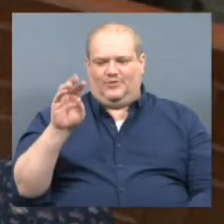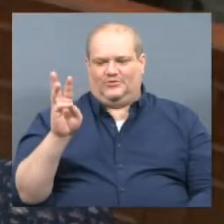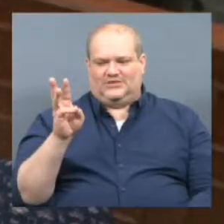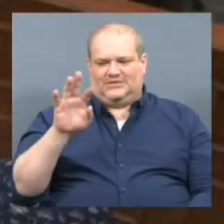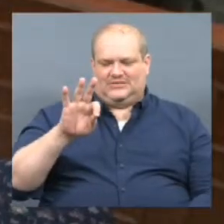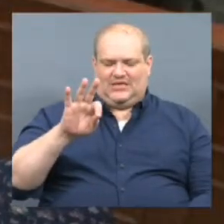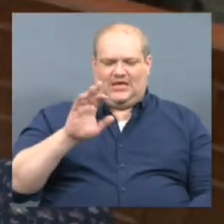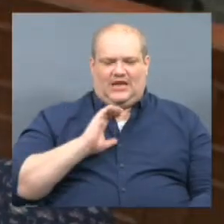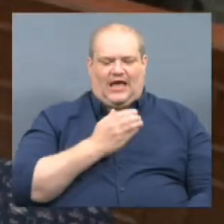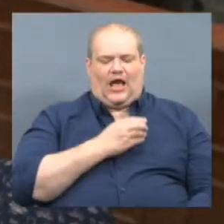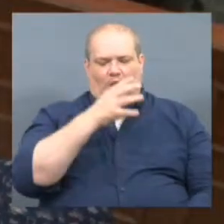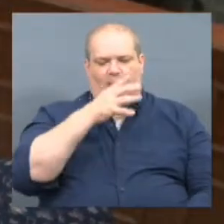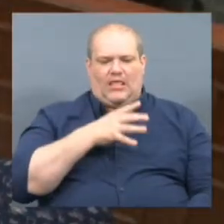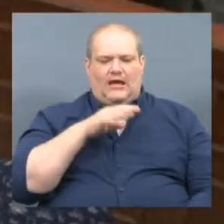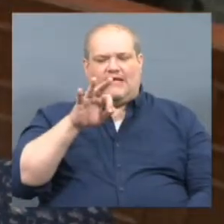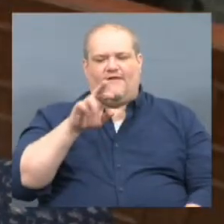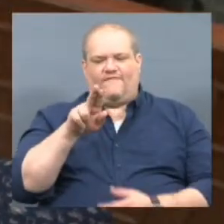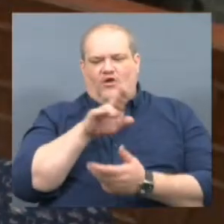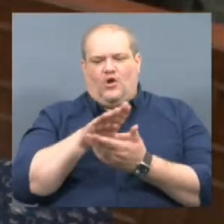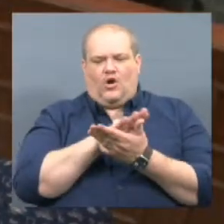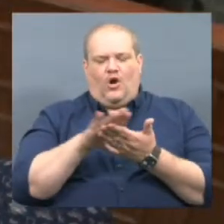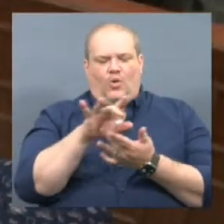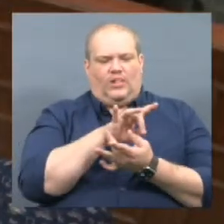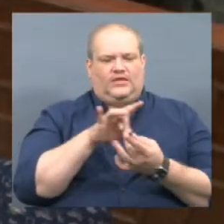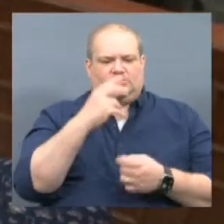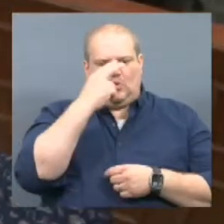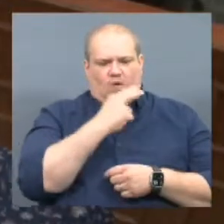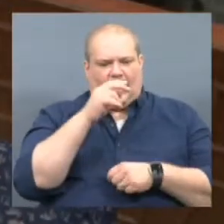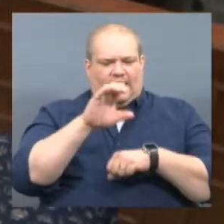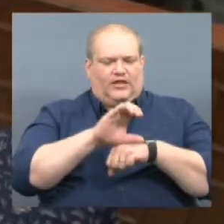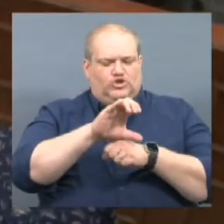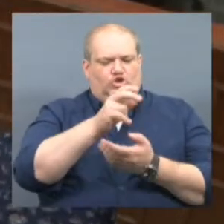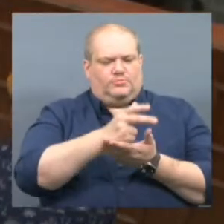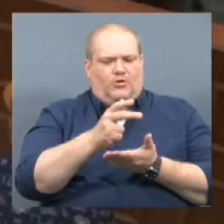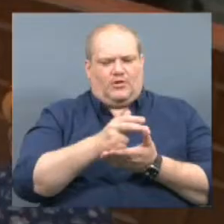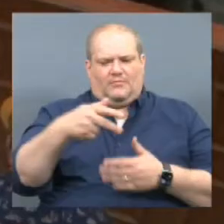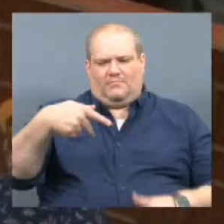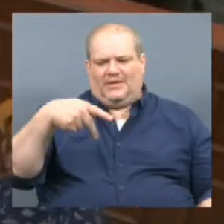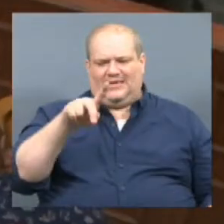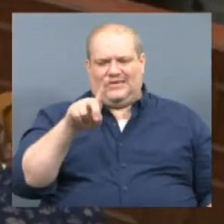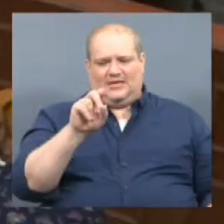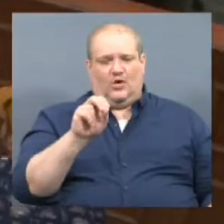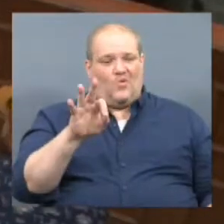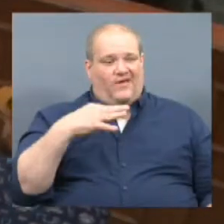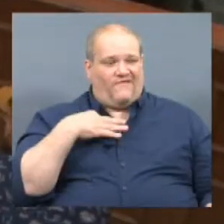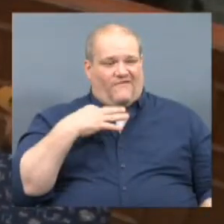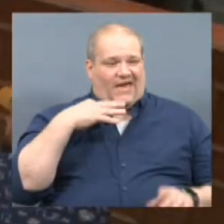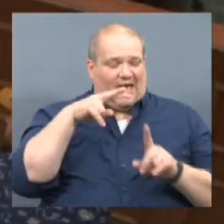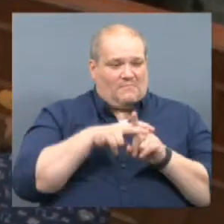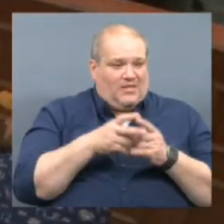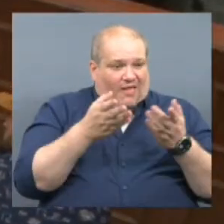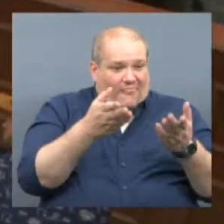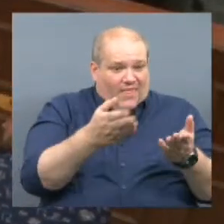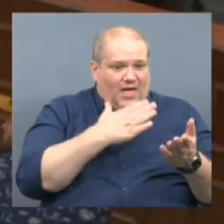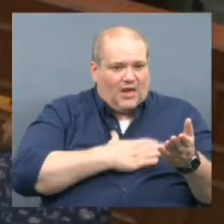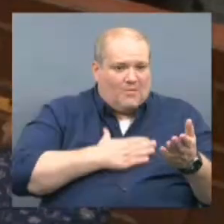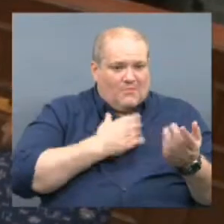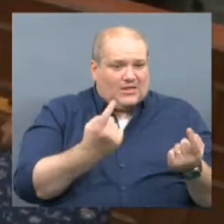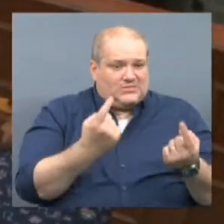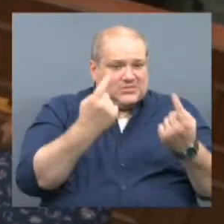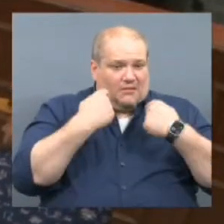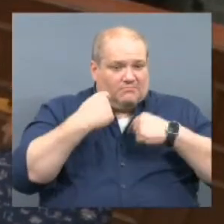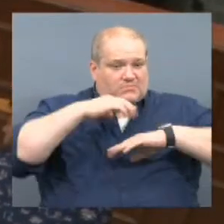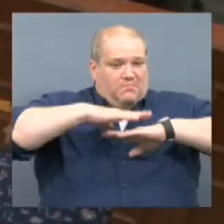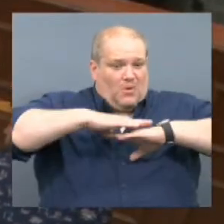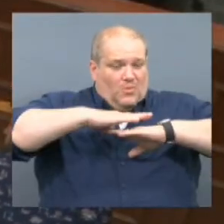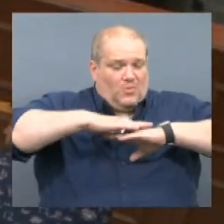Z-10069, Our Lady of the Holy Soul Catholic Church, parking lot PDO. If the applicant is present, can you please make your way to the